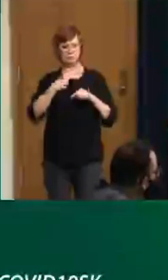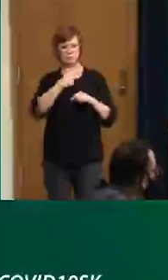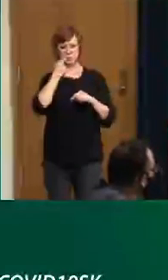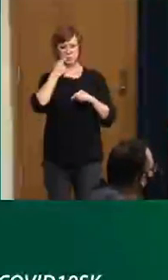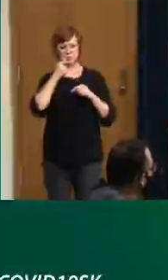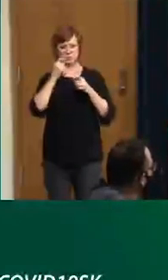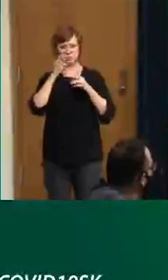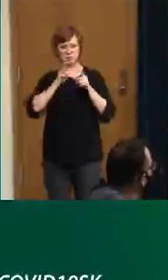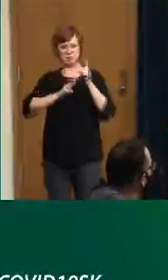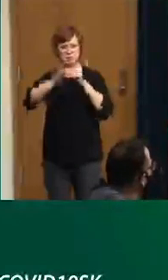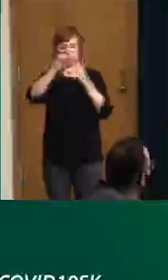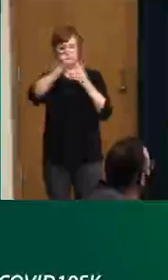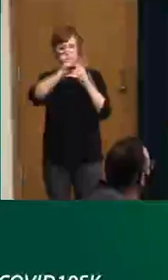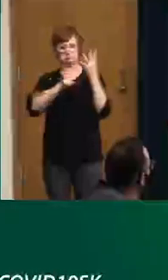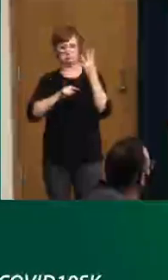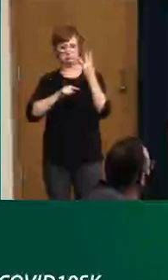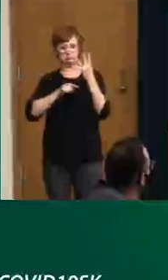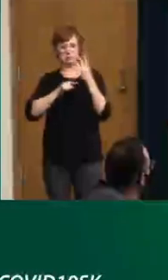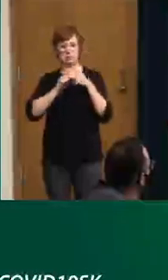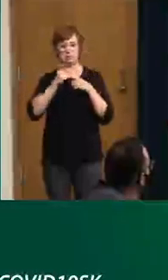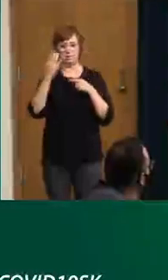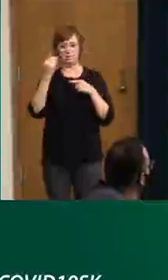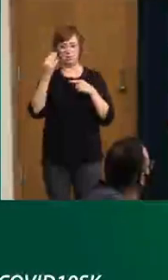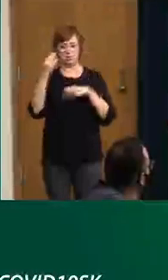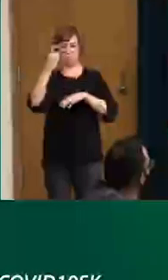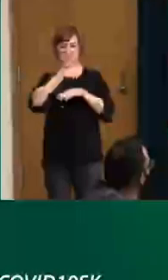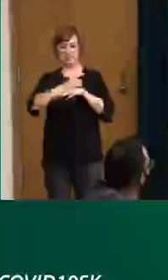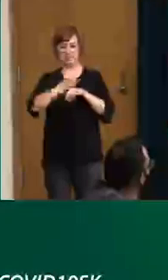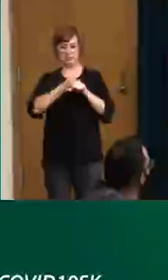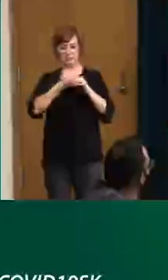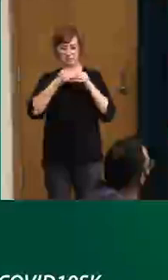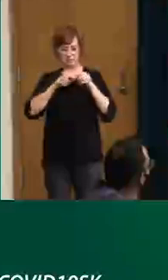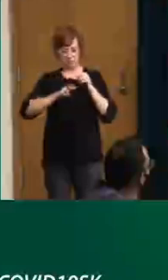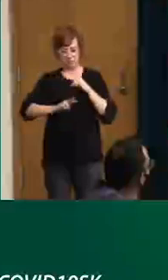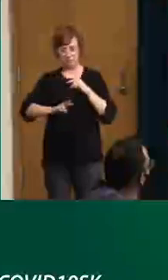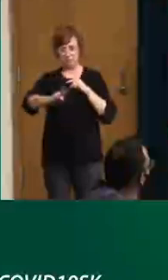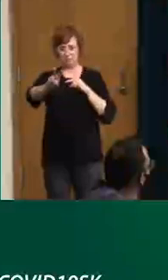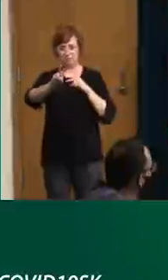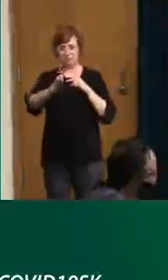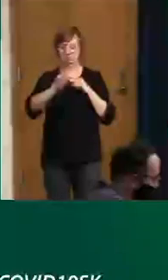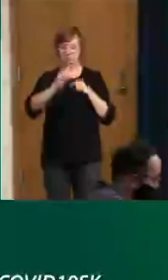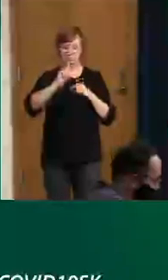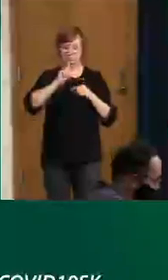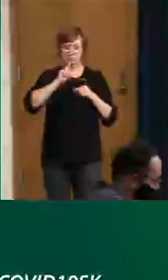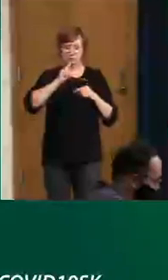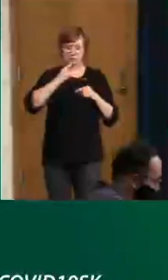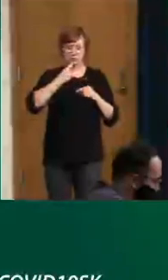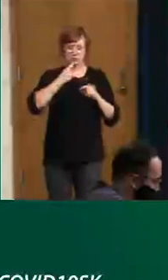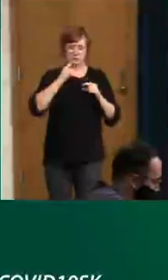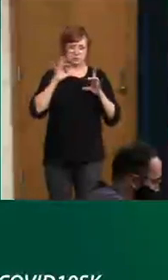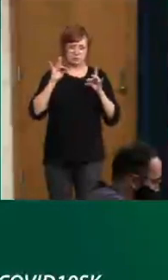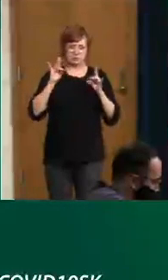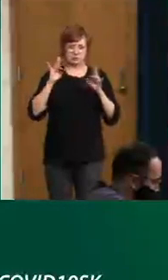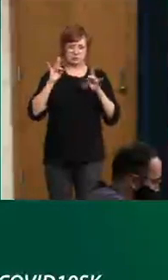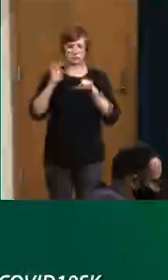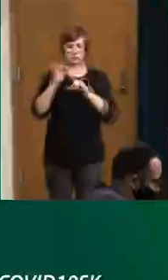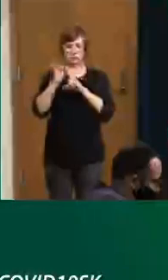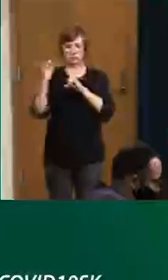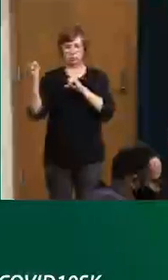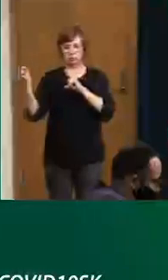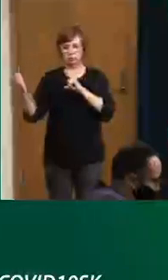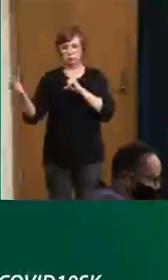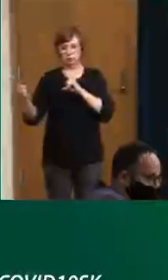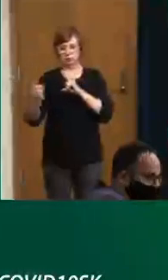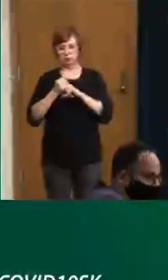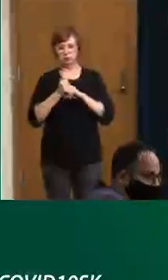the 14-day forecast alone leads to a very dangerous situation where we're getting as